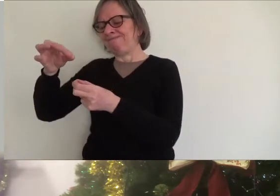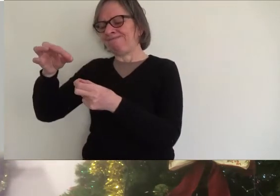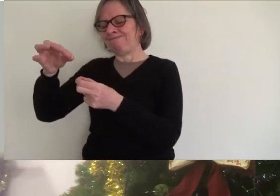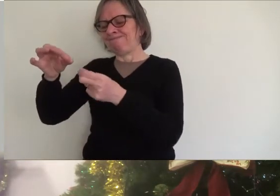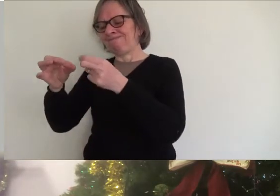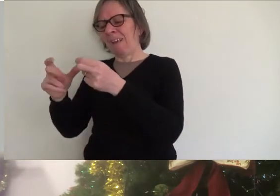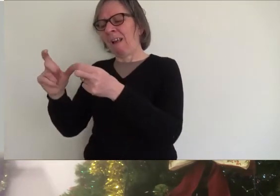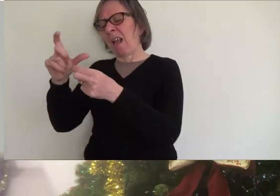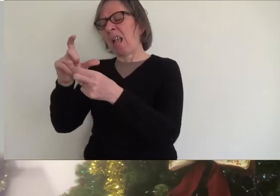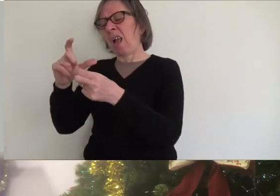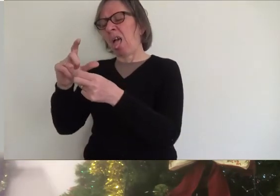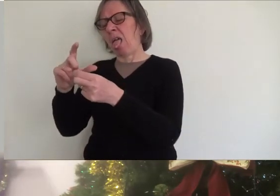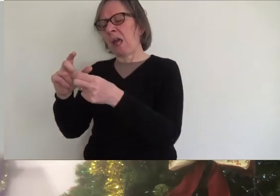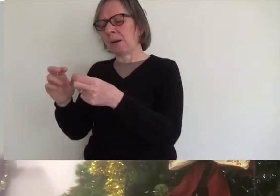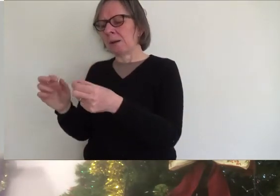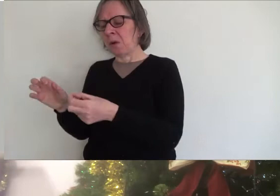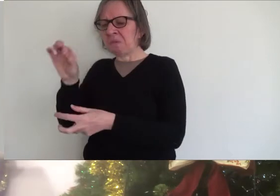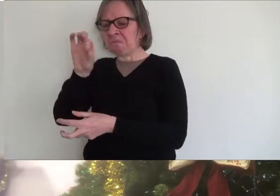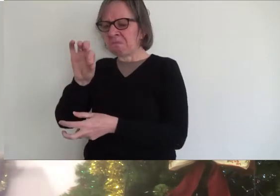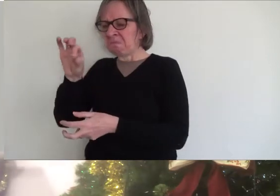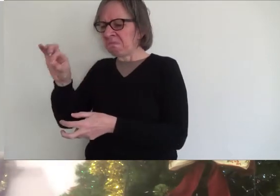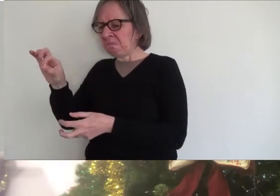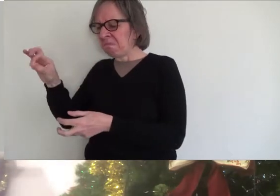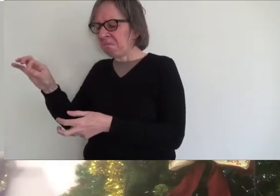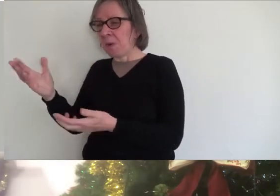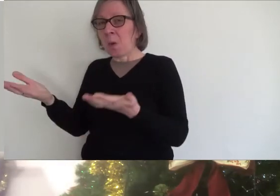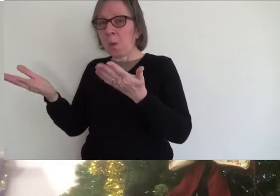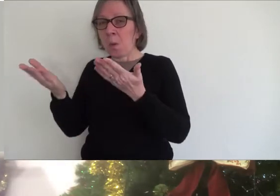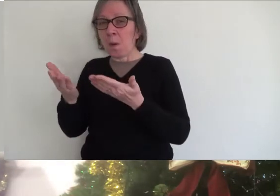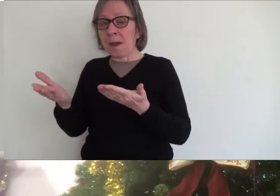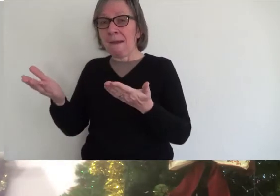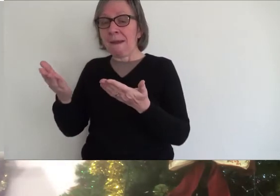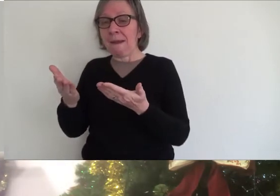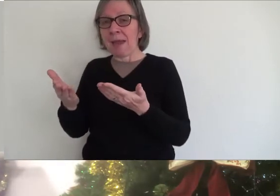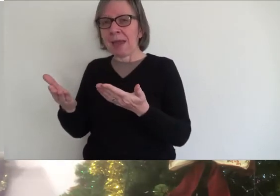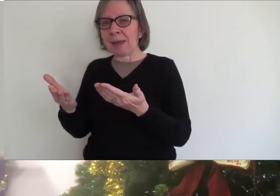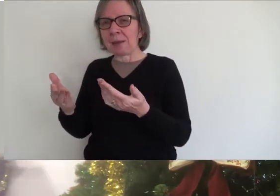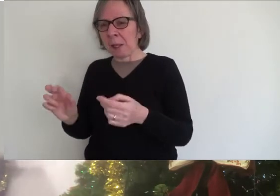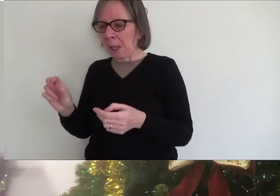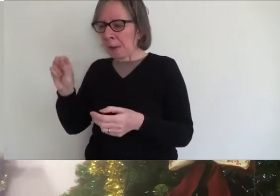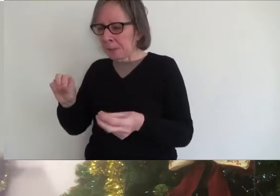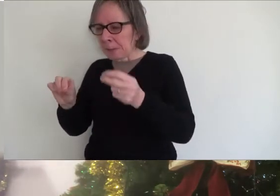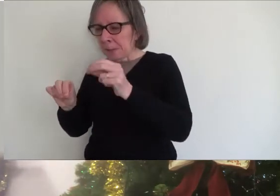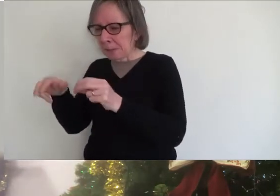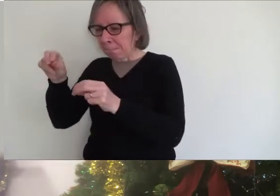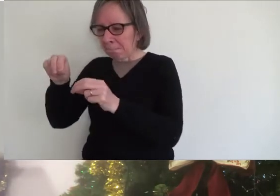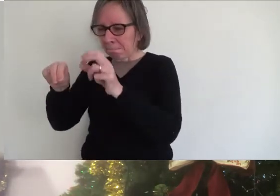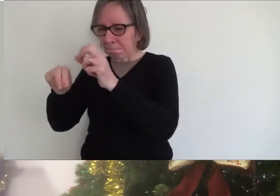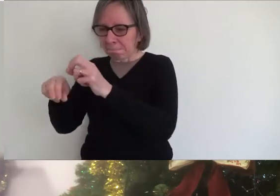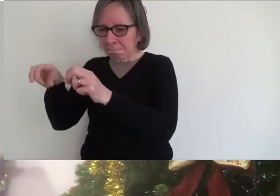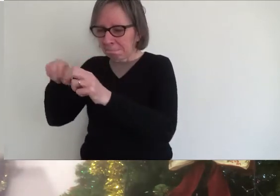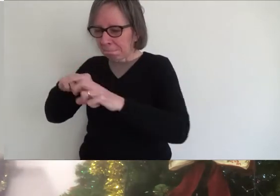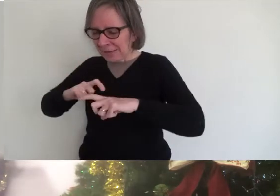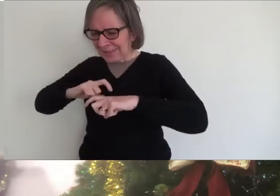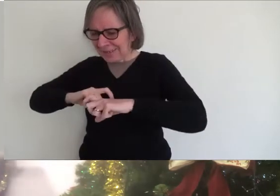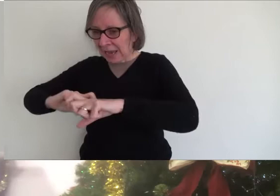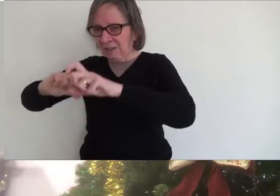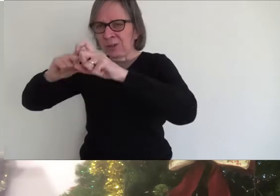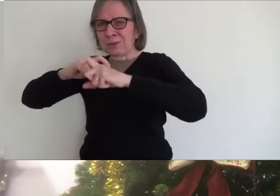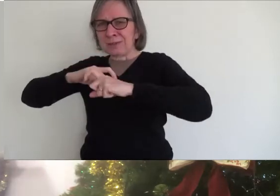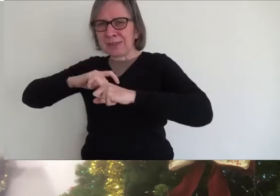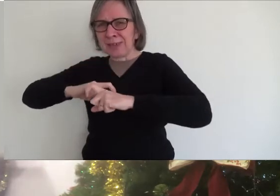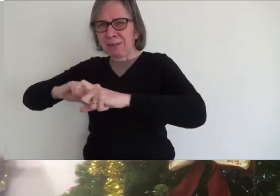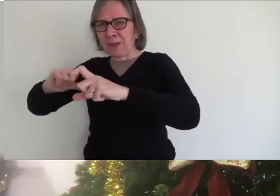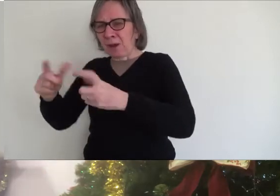see where it might fit. But it will get to that point where, with persistence, suddenly